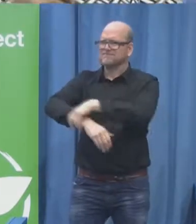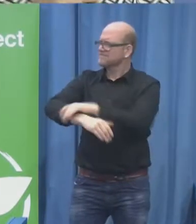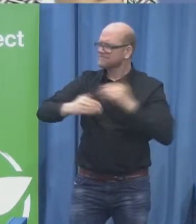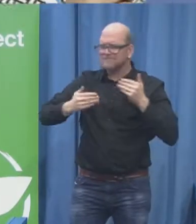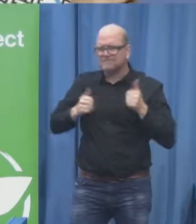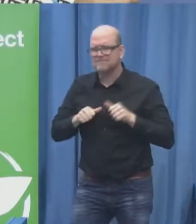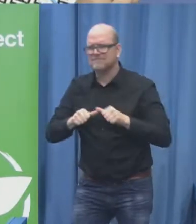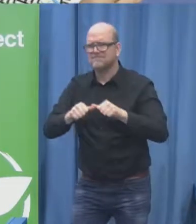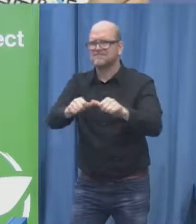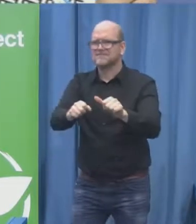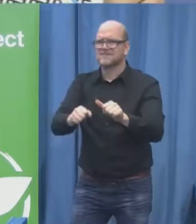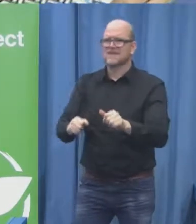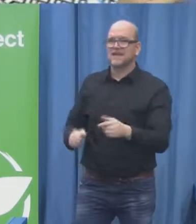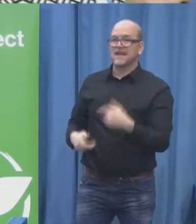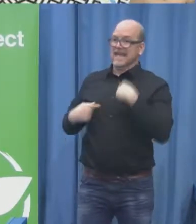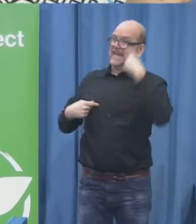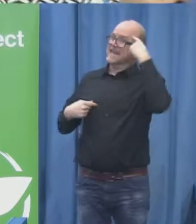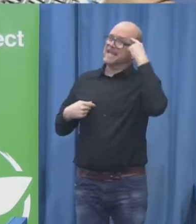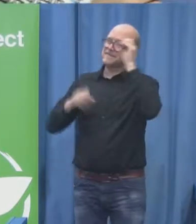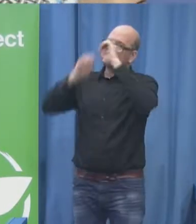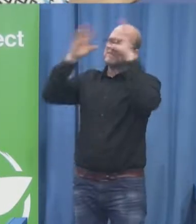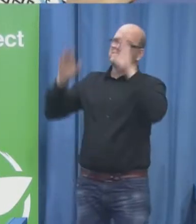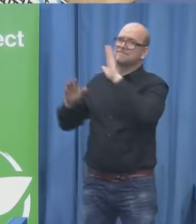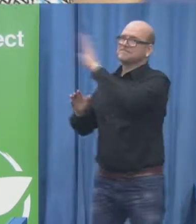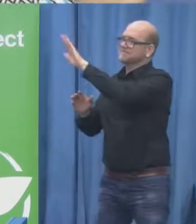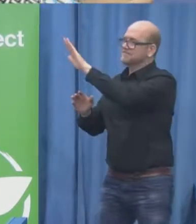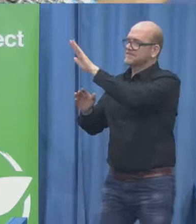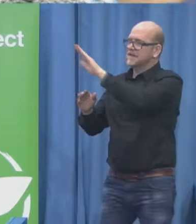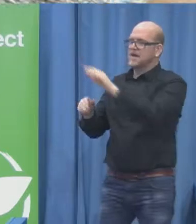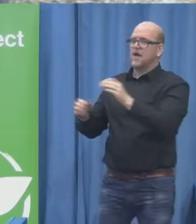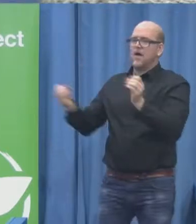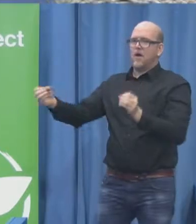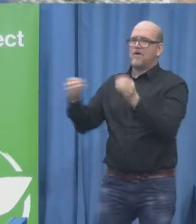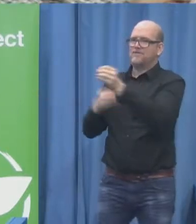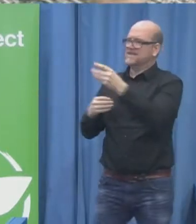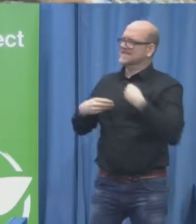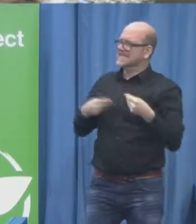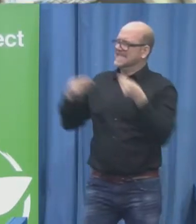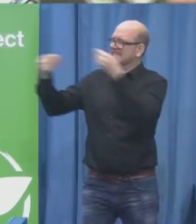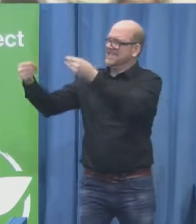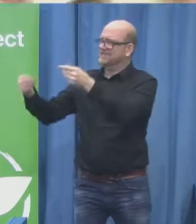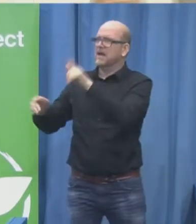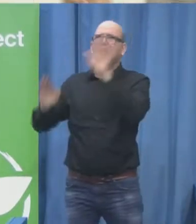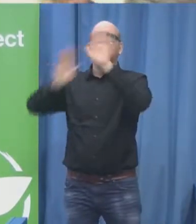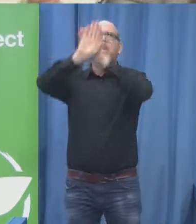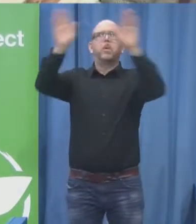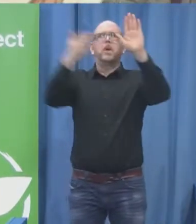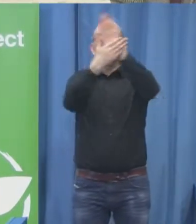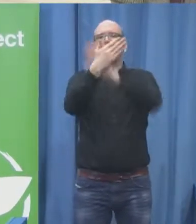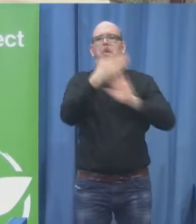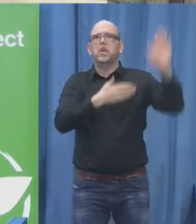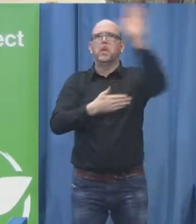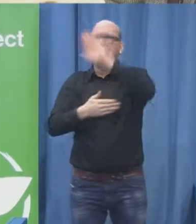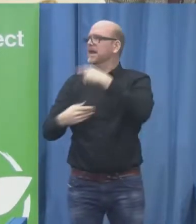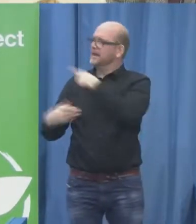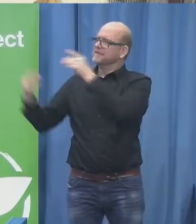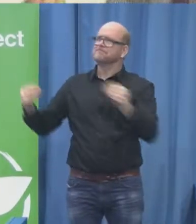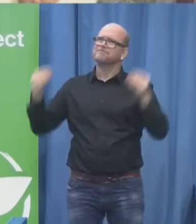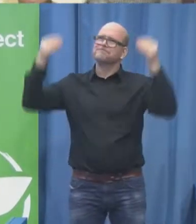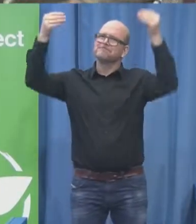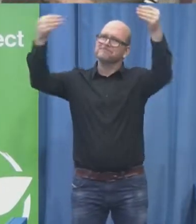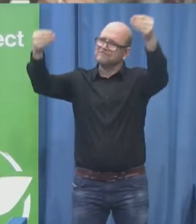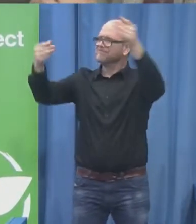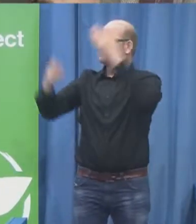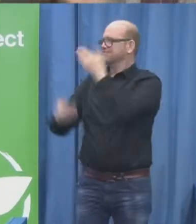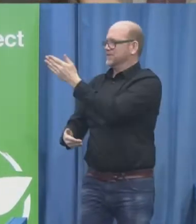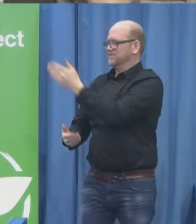you and our founder, who much regrets that he cannot here with us personally. So this is for you with your wife and our founder,